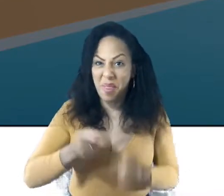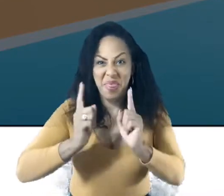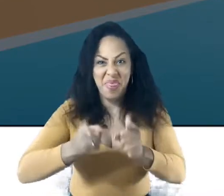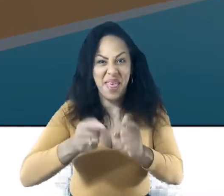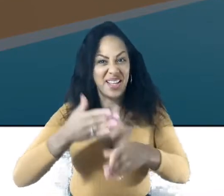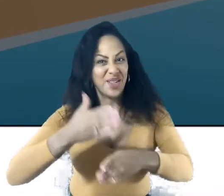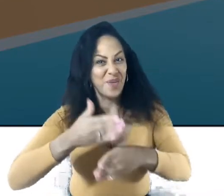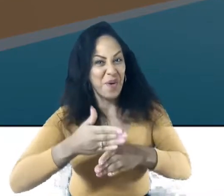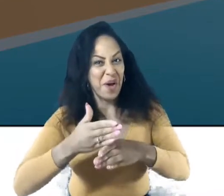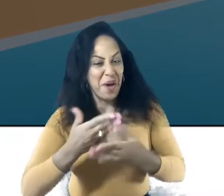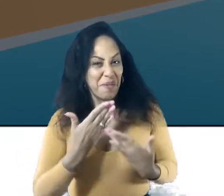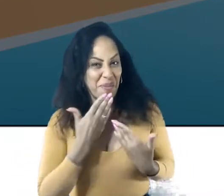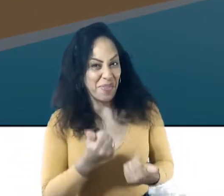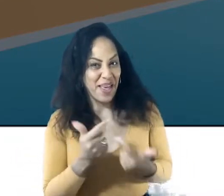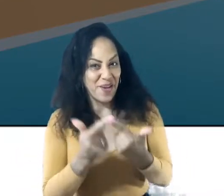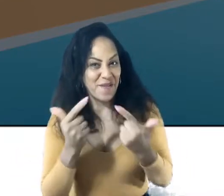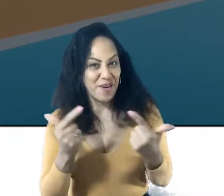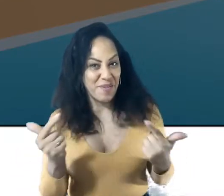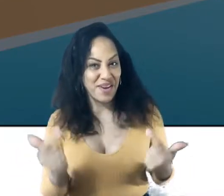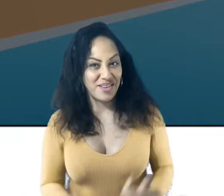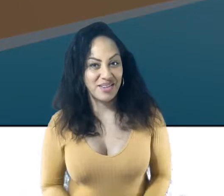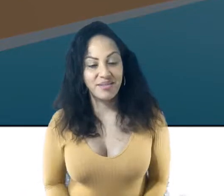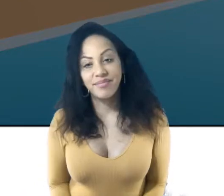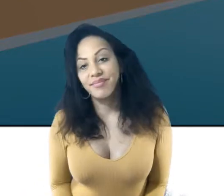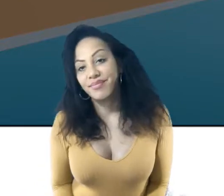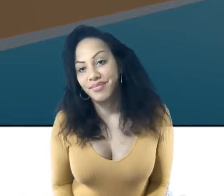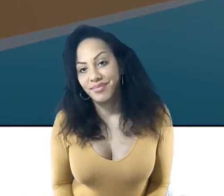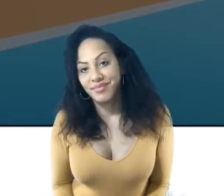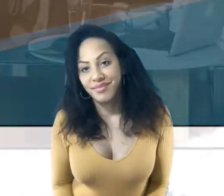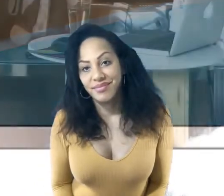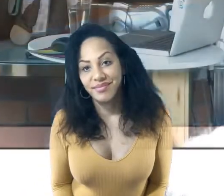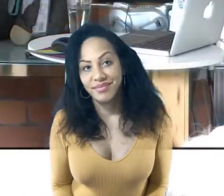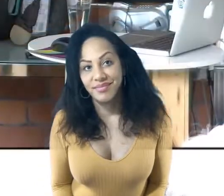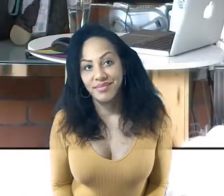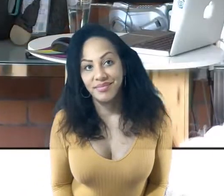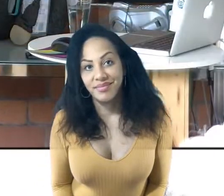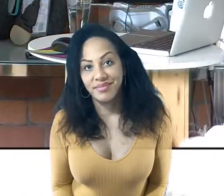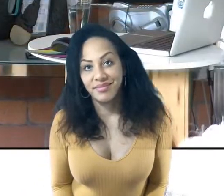for listening. Thank you.